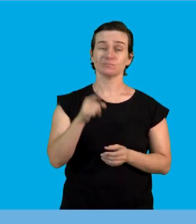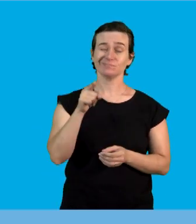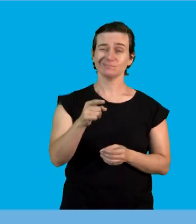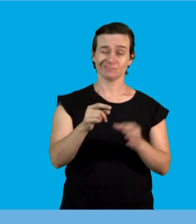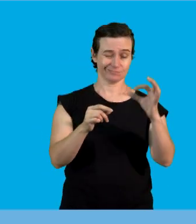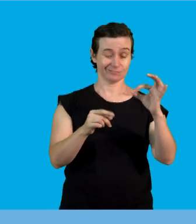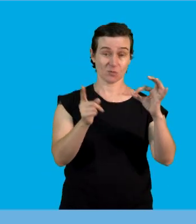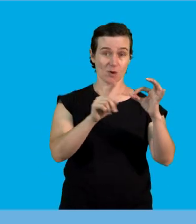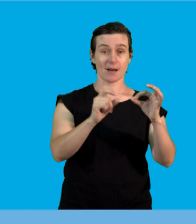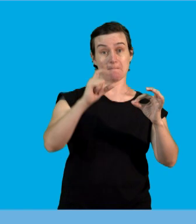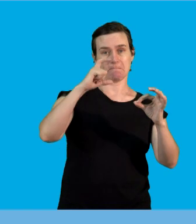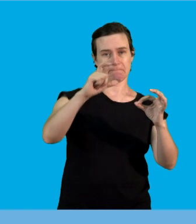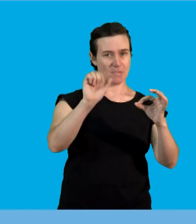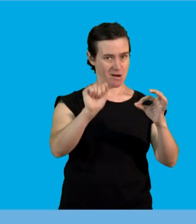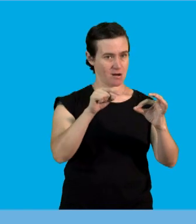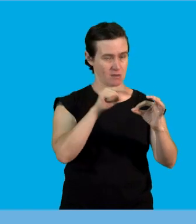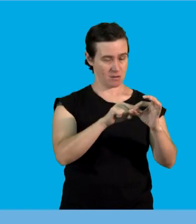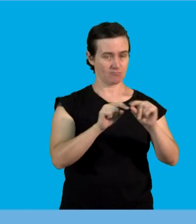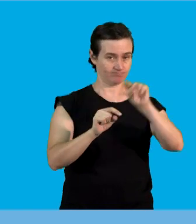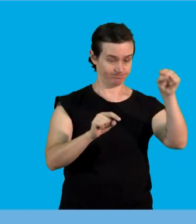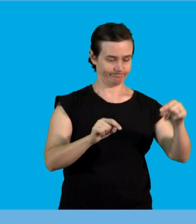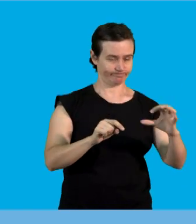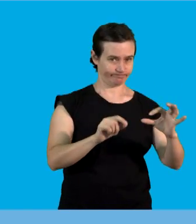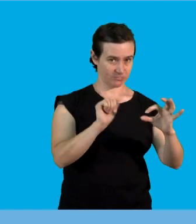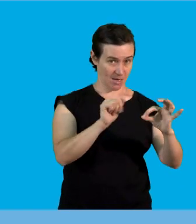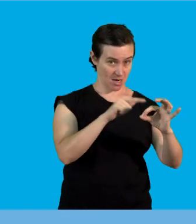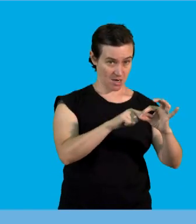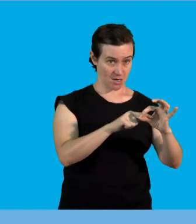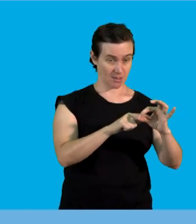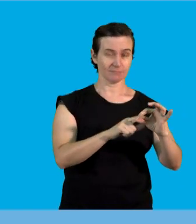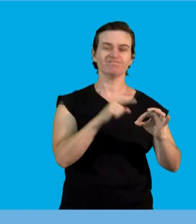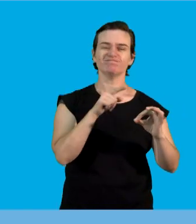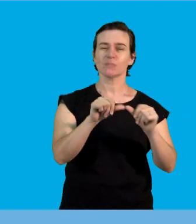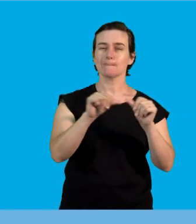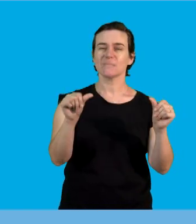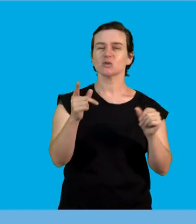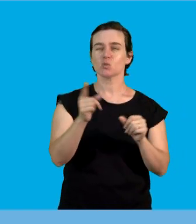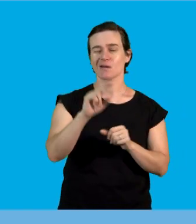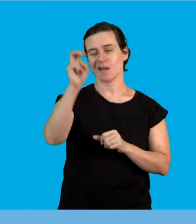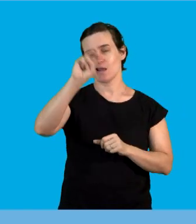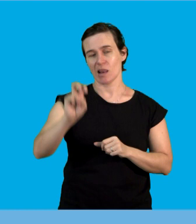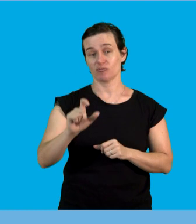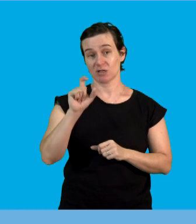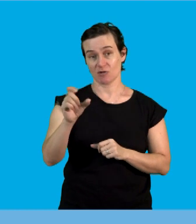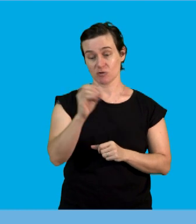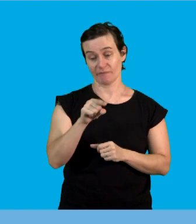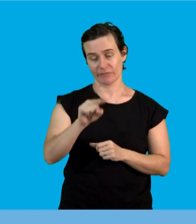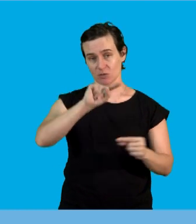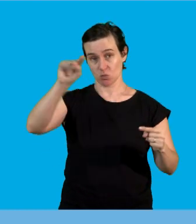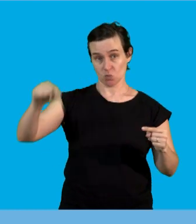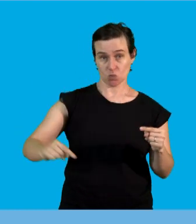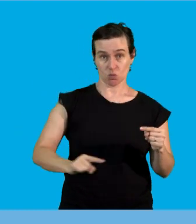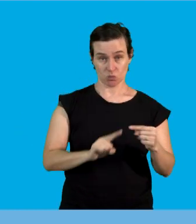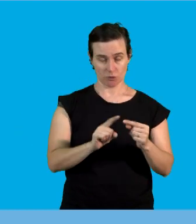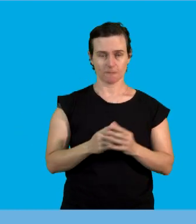ammeter has a symbol A, capital letter A. It's a device used to measure the electric current of the